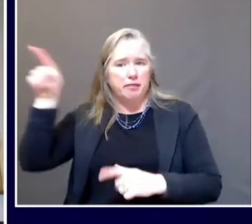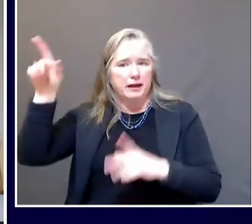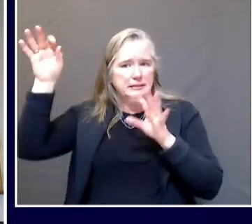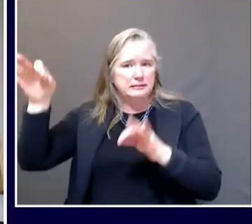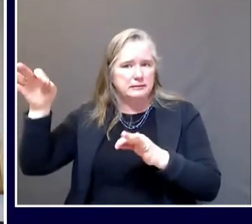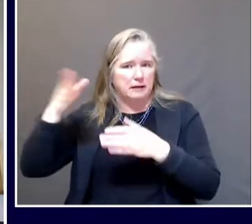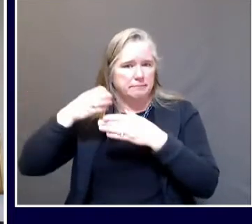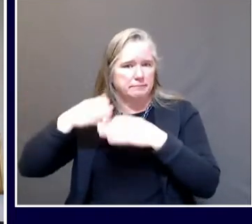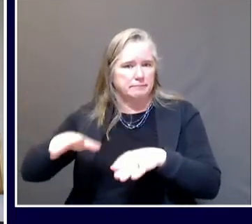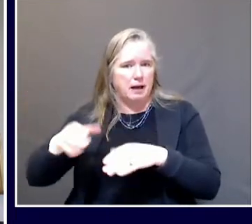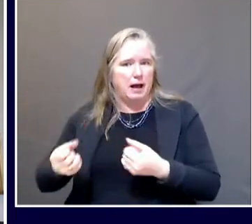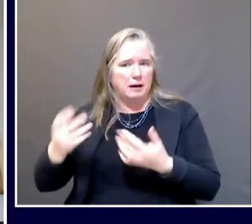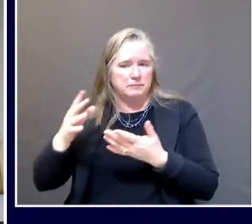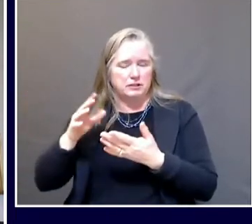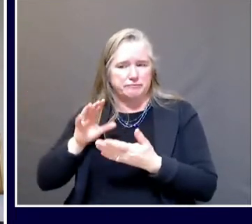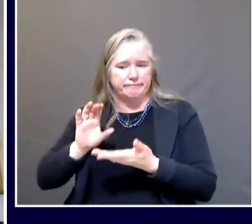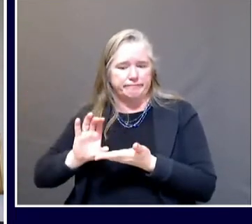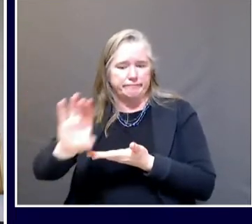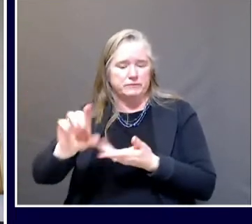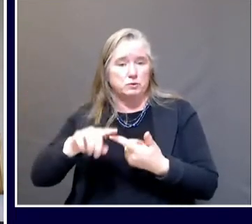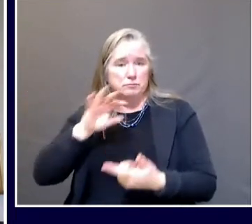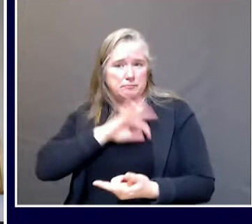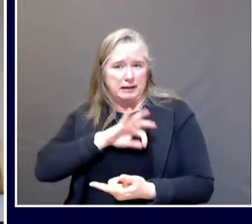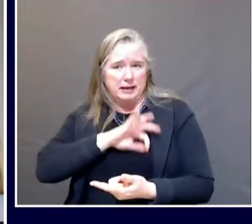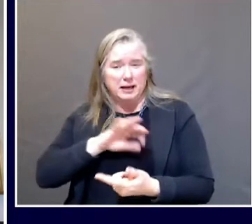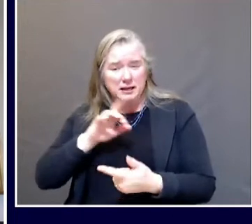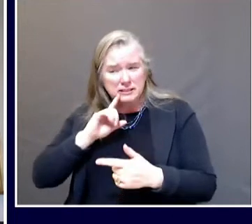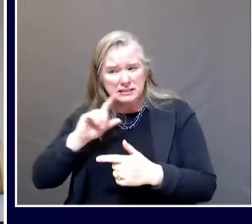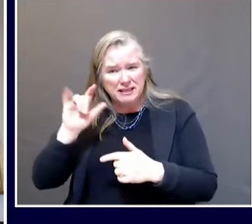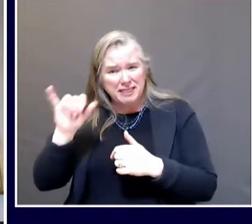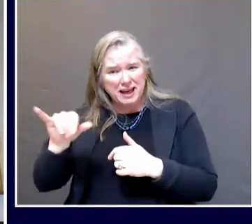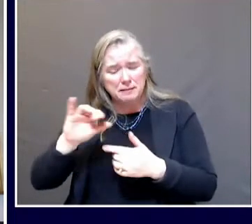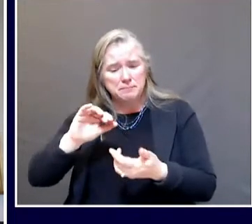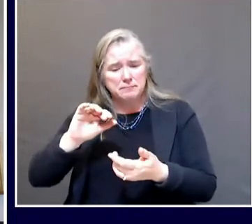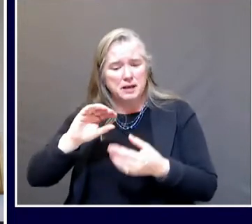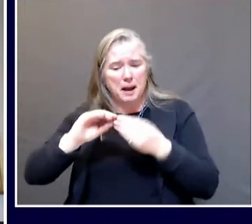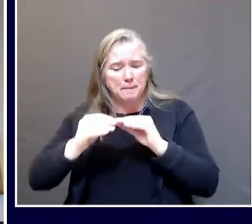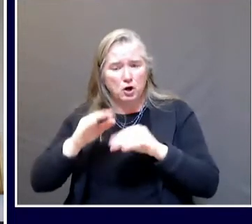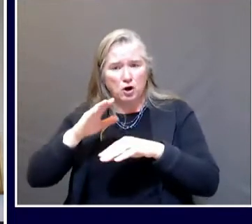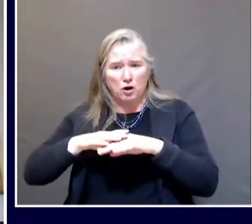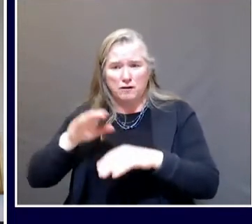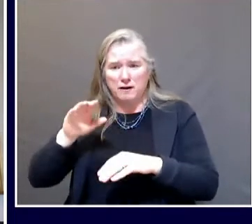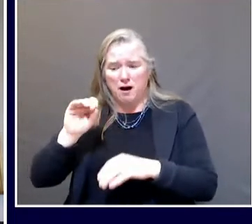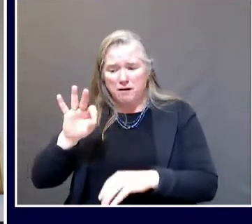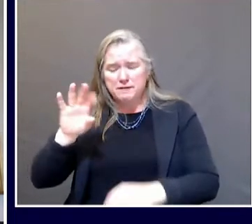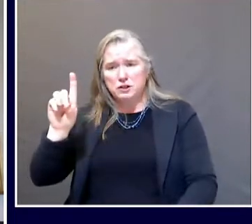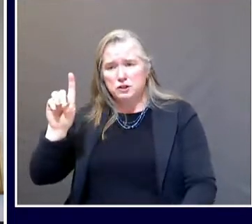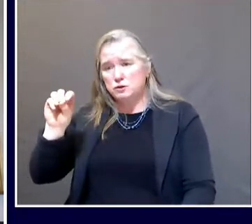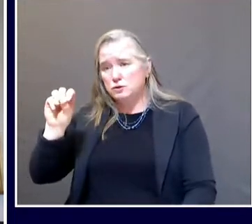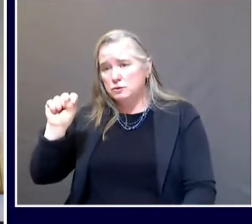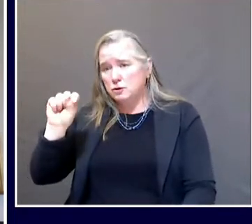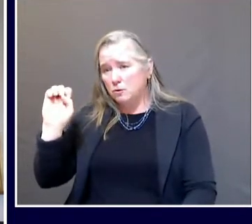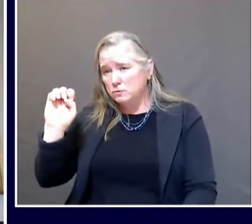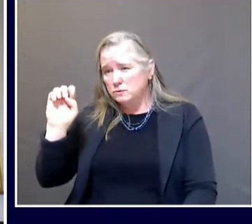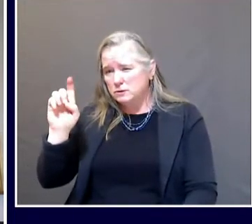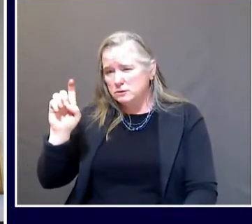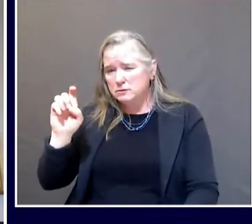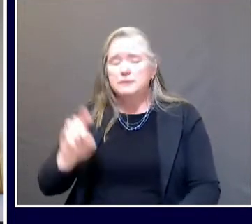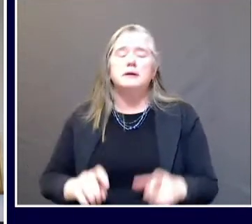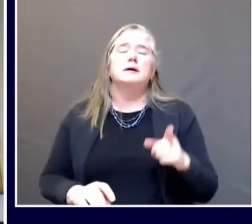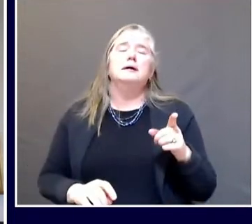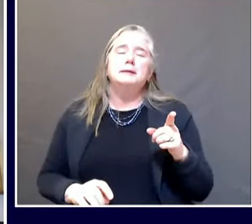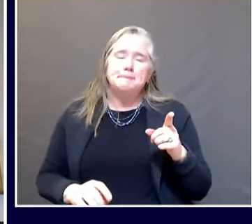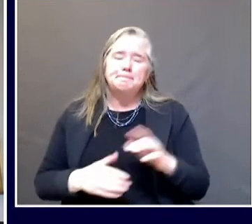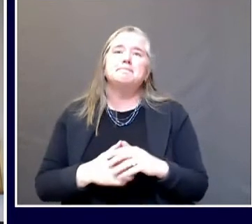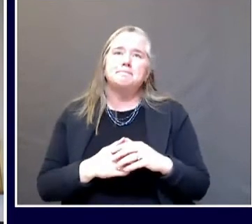So the answer, Patty, is yes. Up until now and still now, what